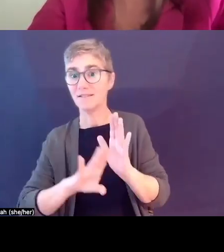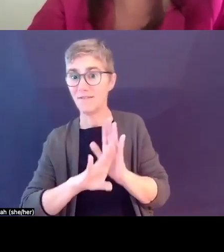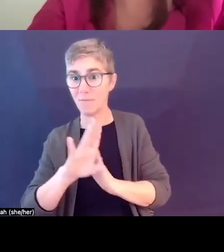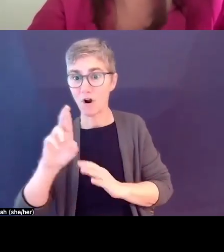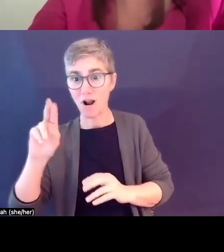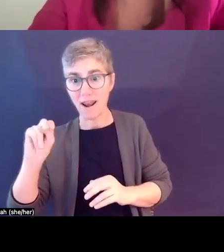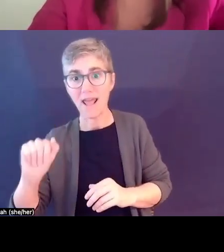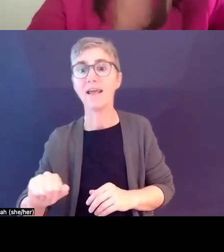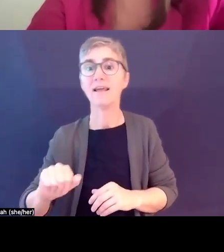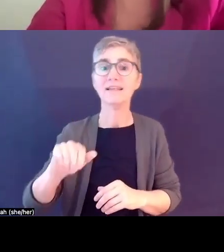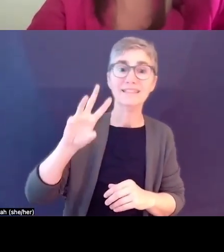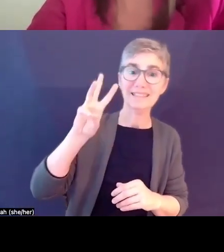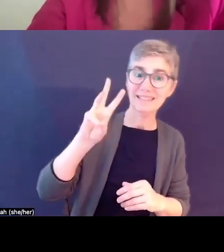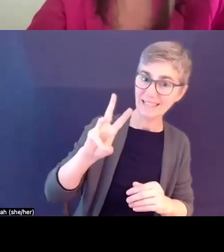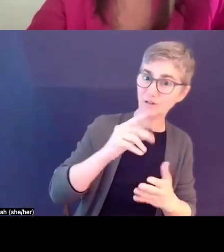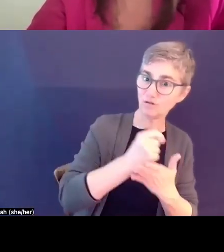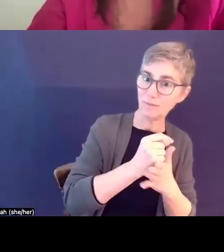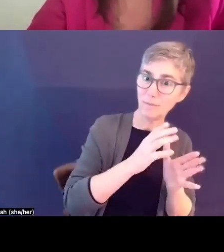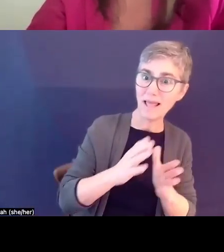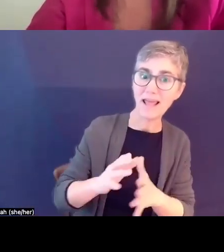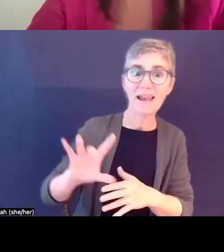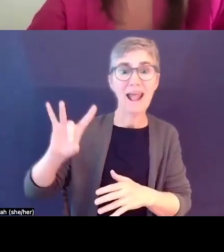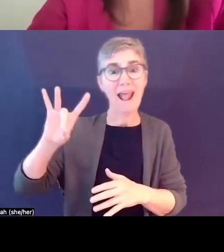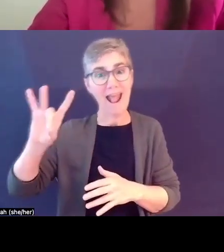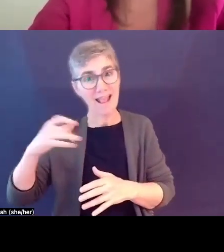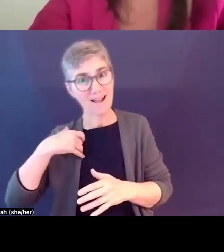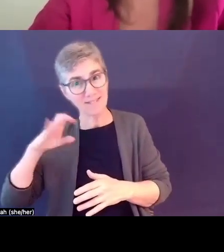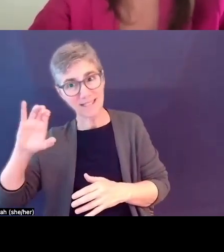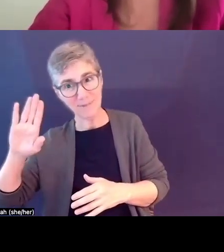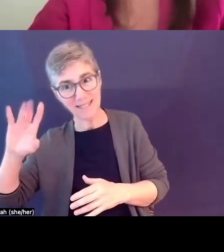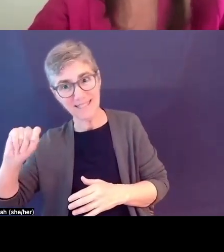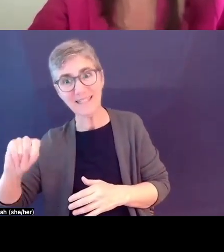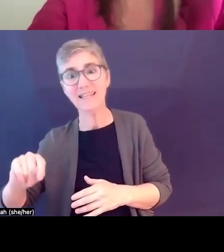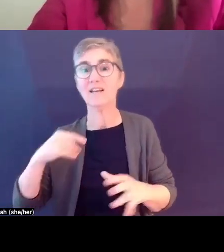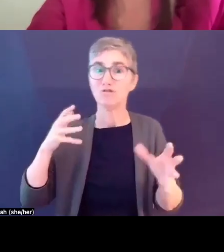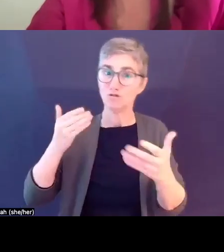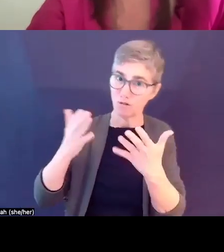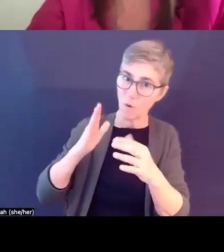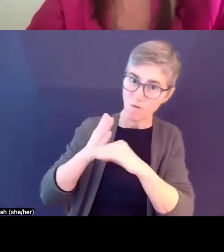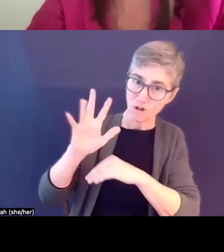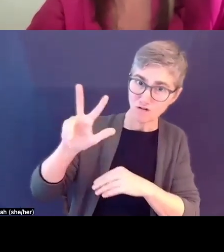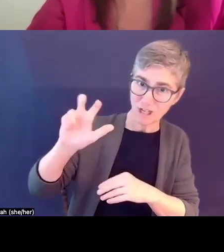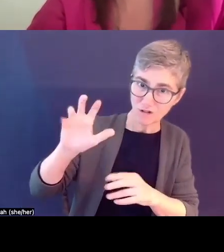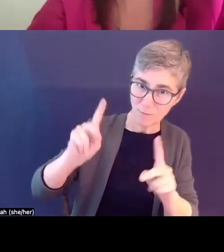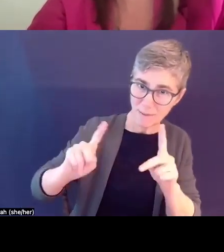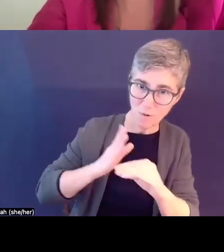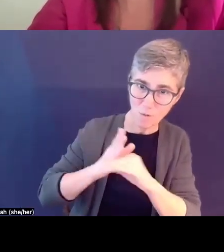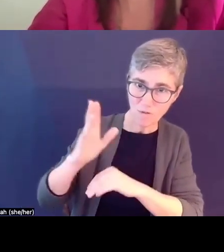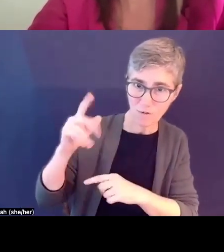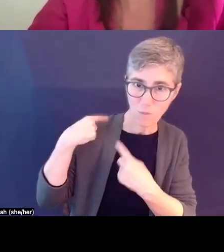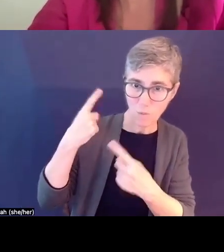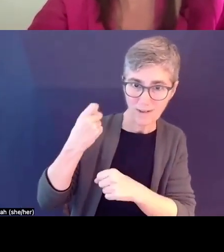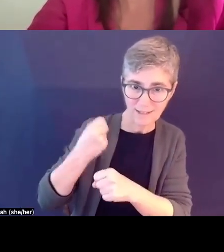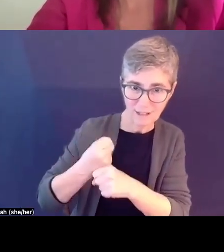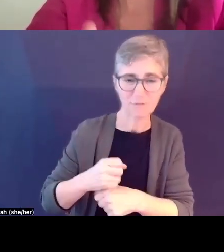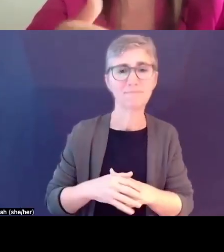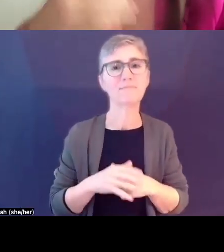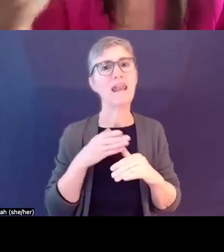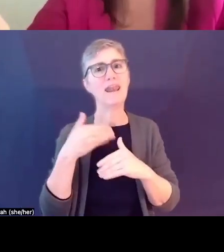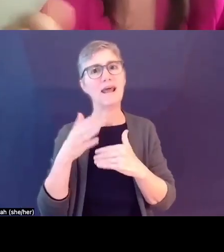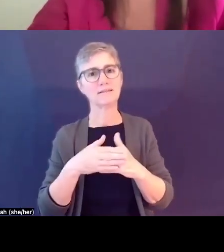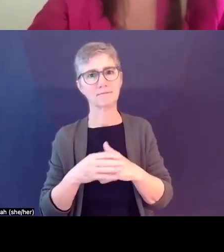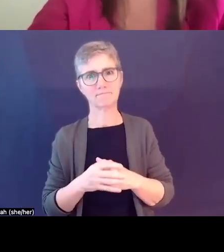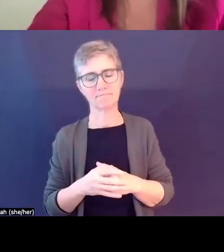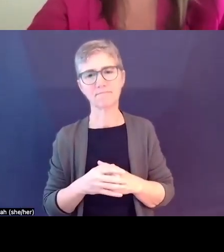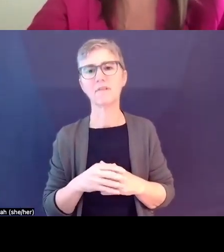plans, 8 were facilitating CBT groups. They served just over 300 people in the past 12 months. Next slide. The